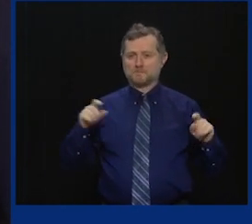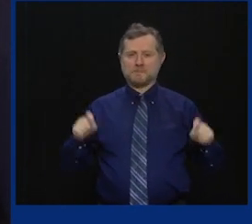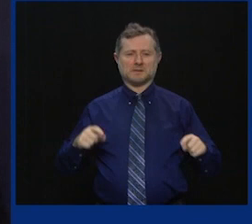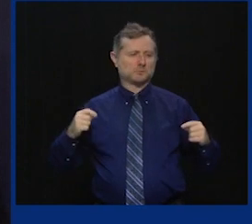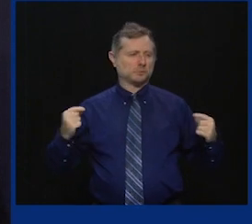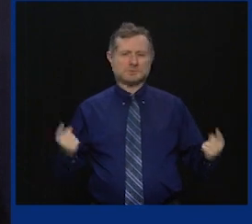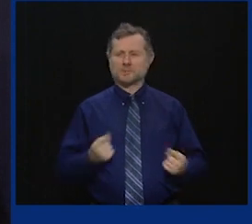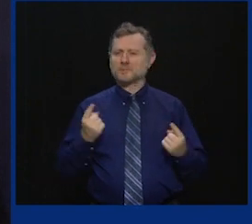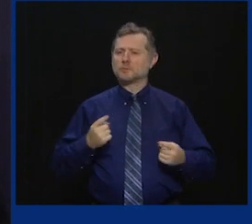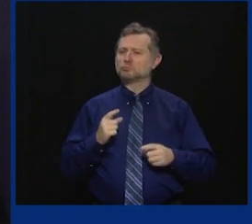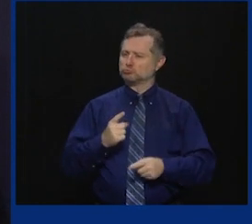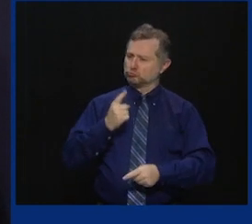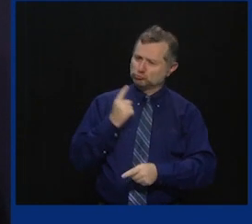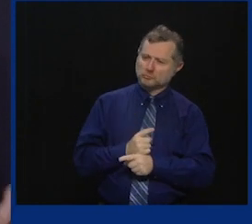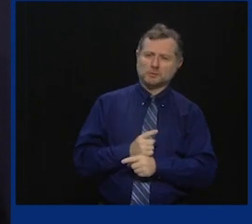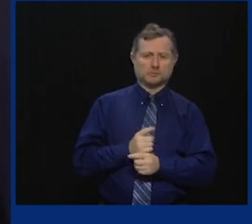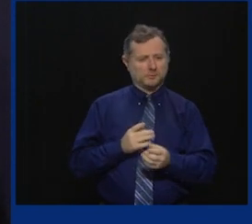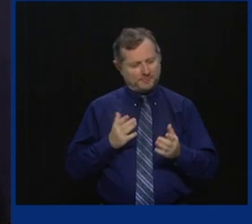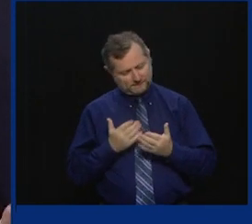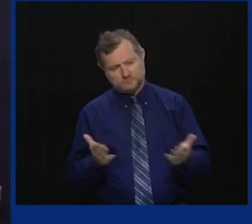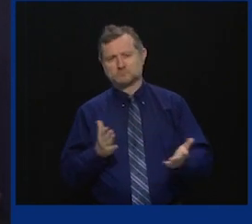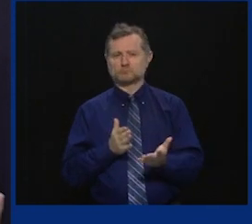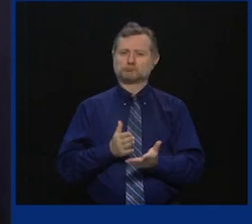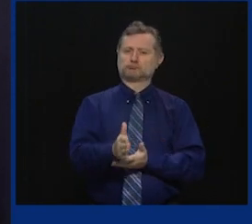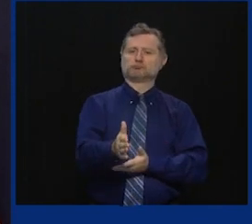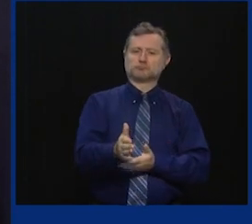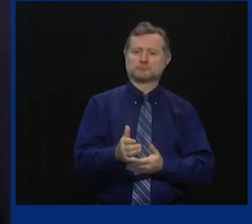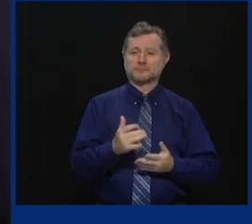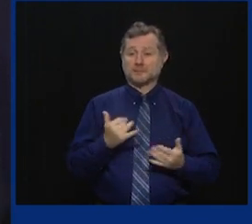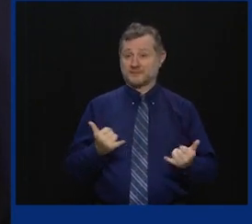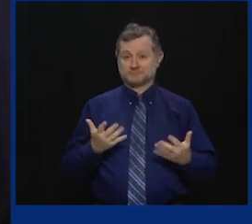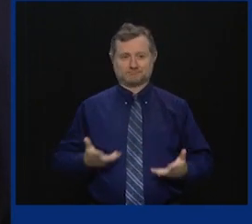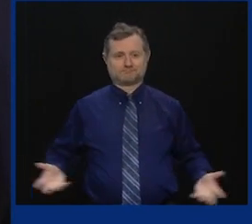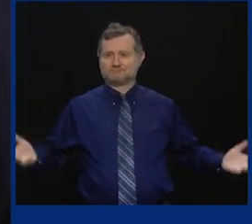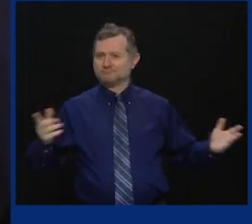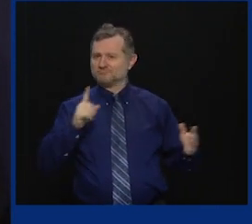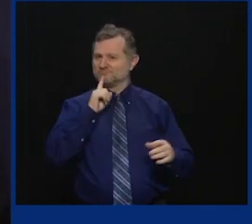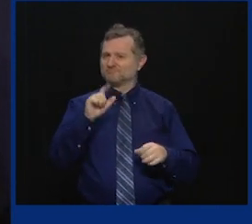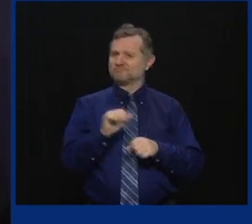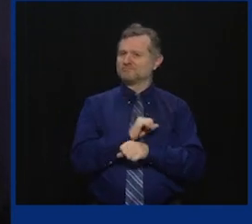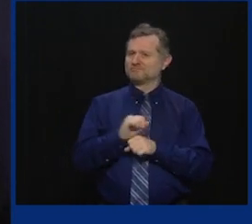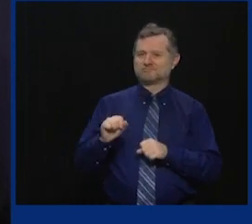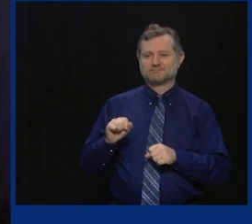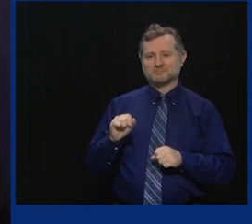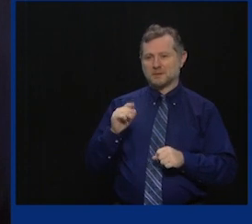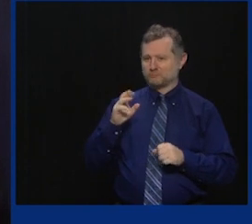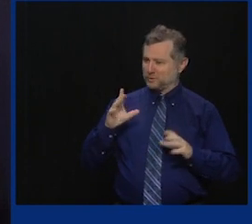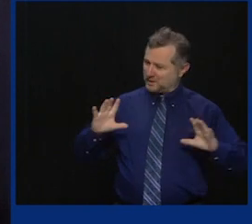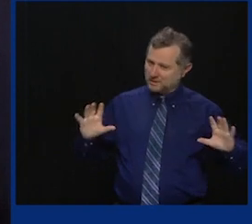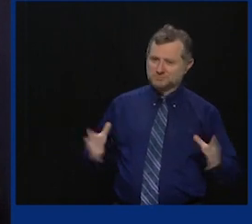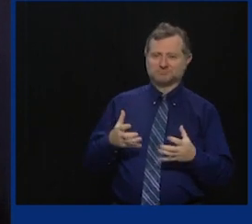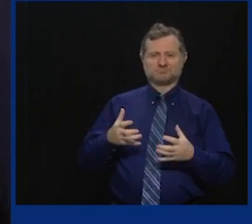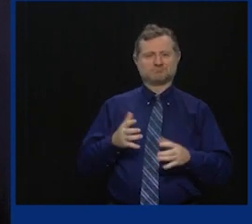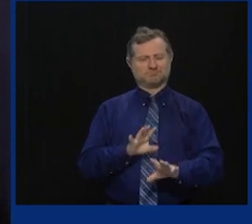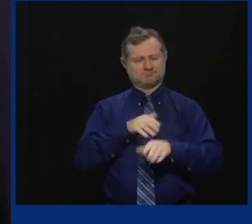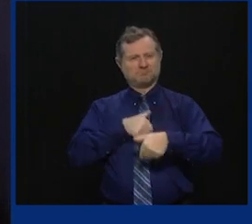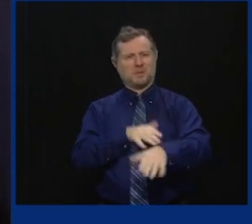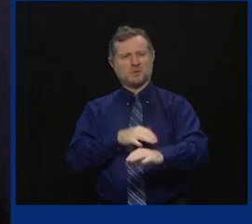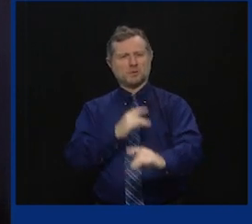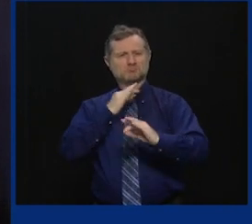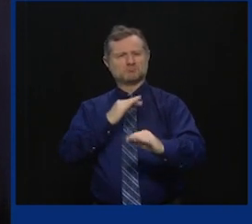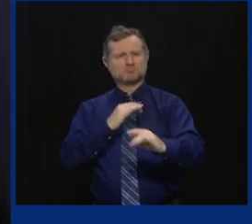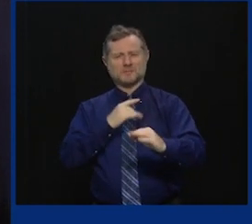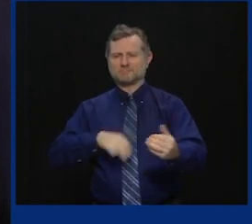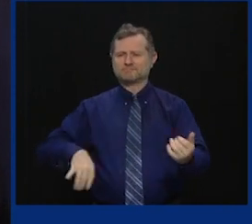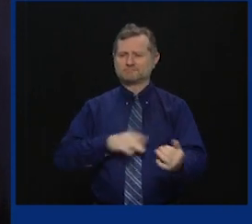justice. Ladies and gentlemen, this is the band. These are the drum majors for justice that have joined me here on this stage today. So thank you